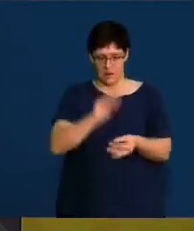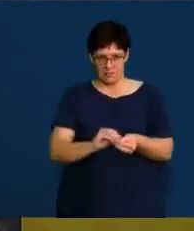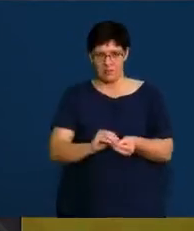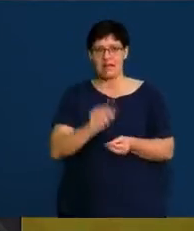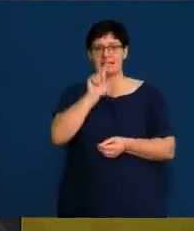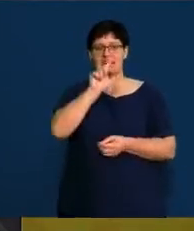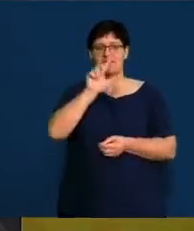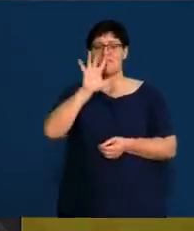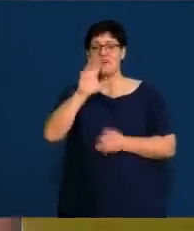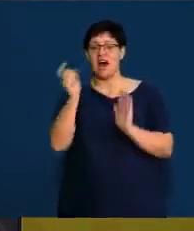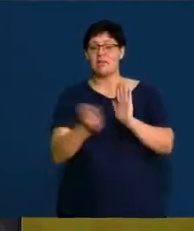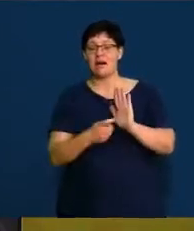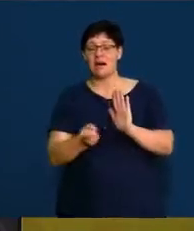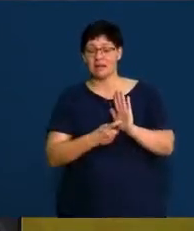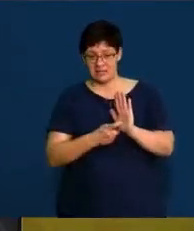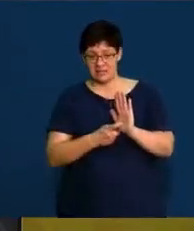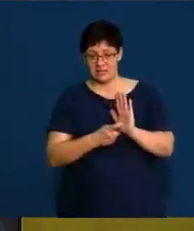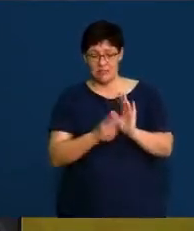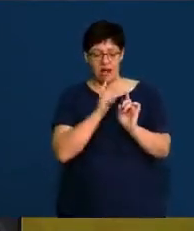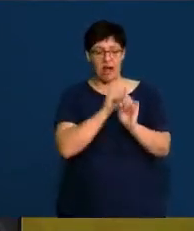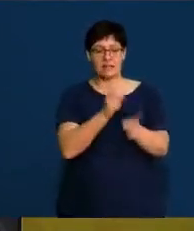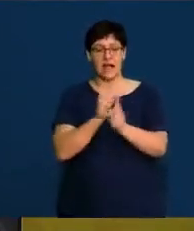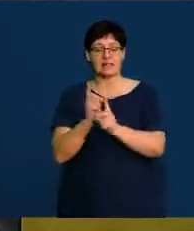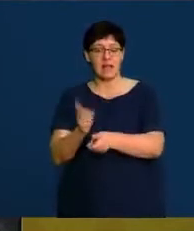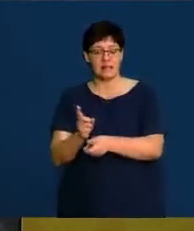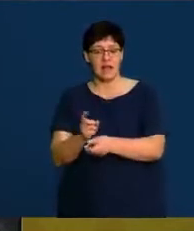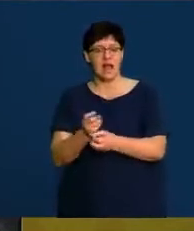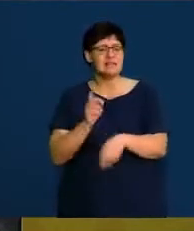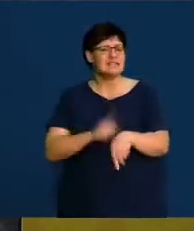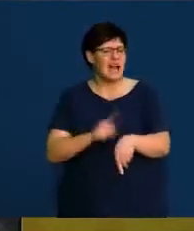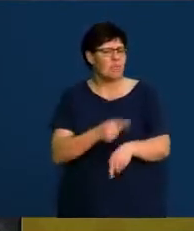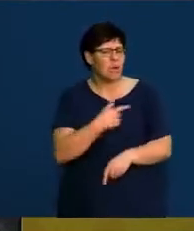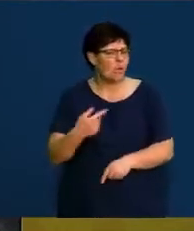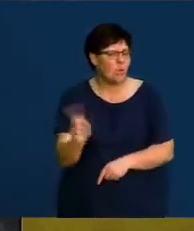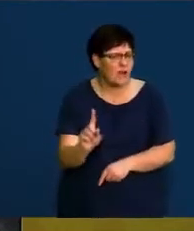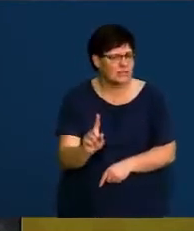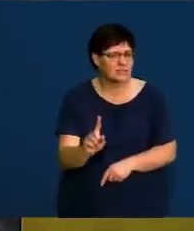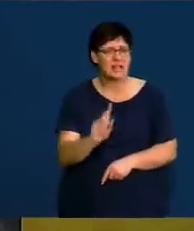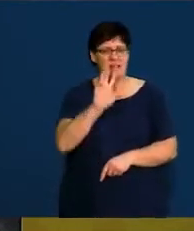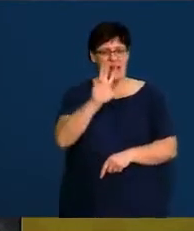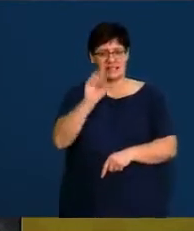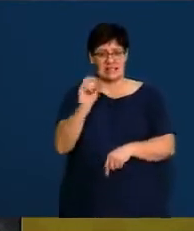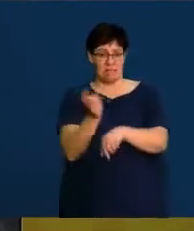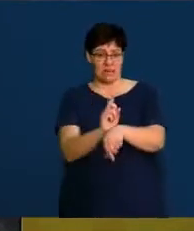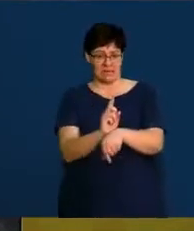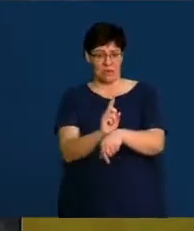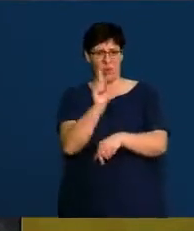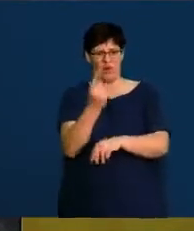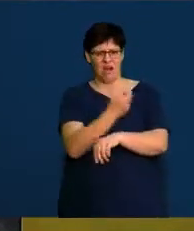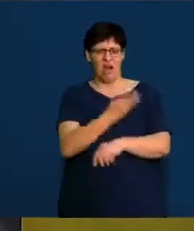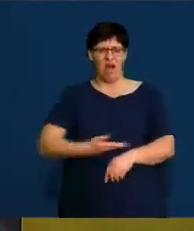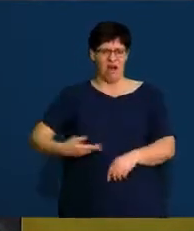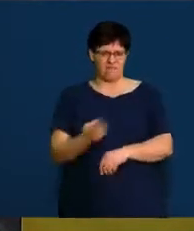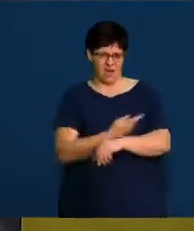of 75 marks to be answered in 1.5 hours, 90 minutes. So time